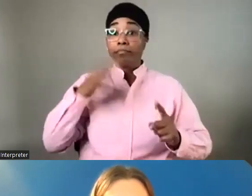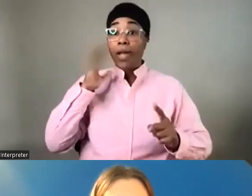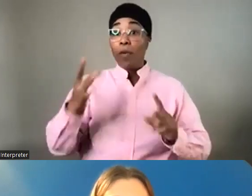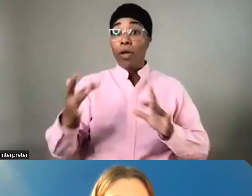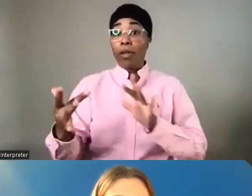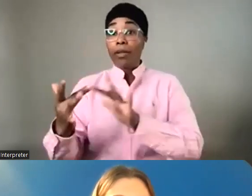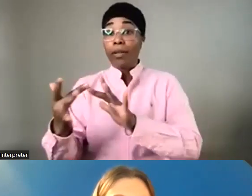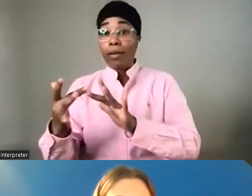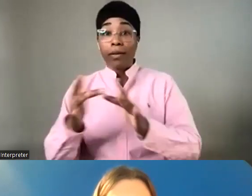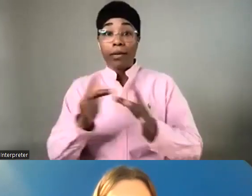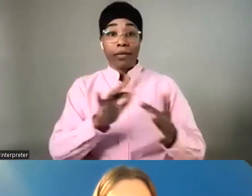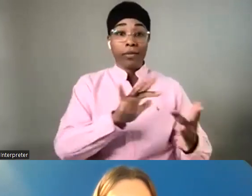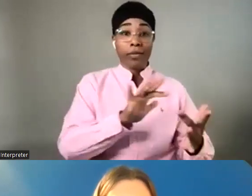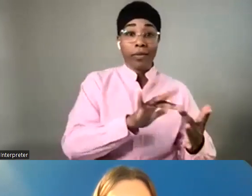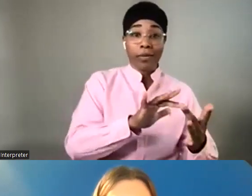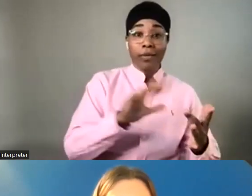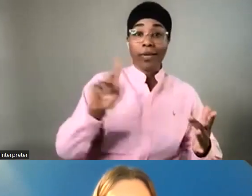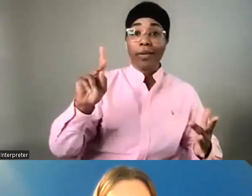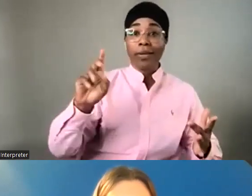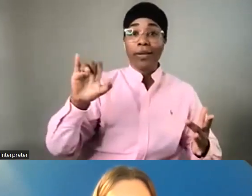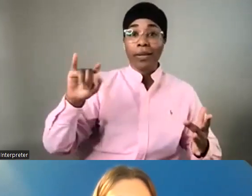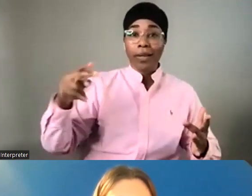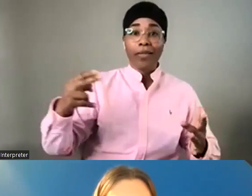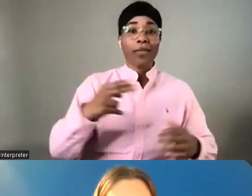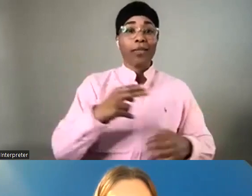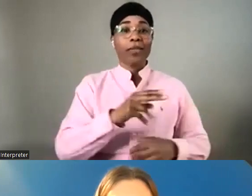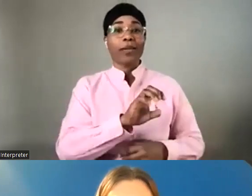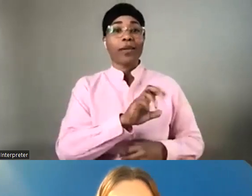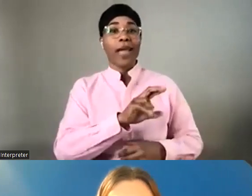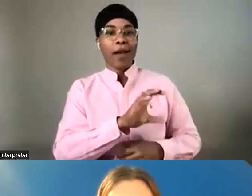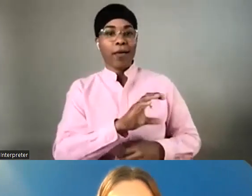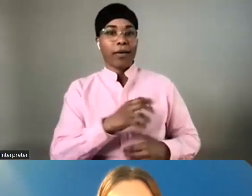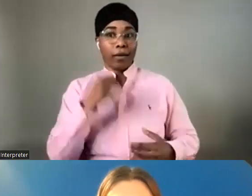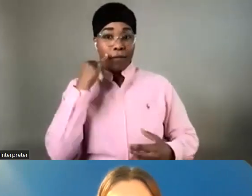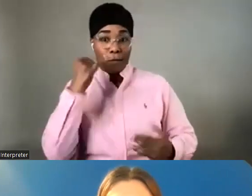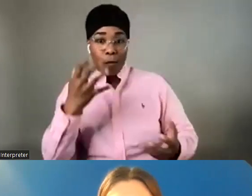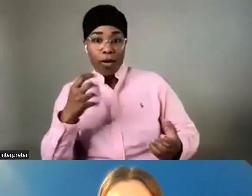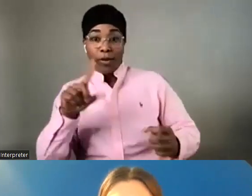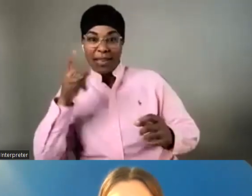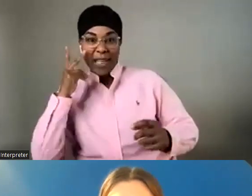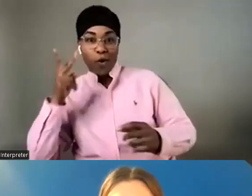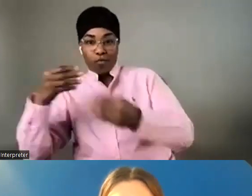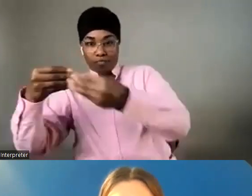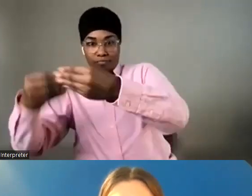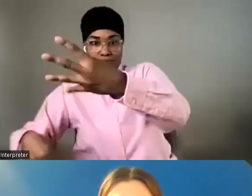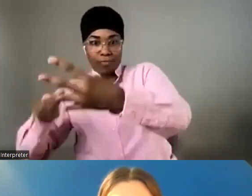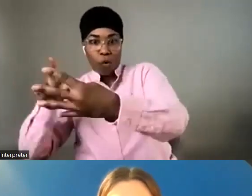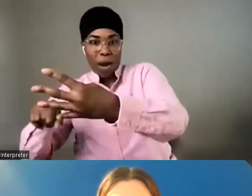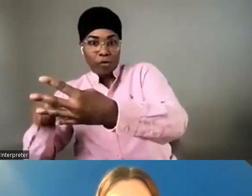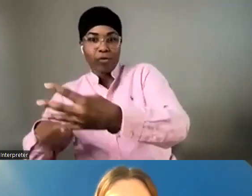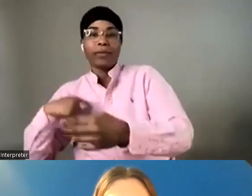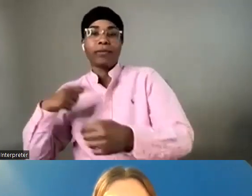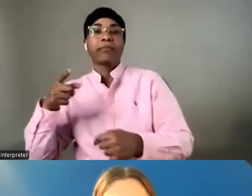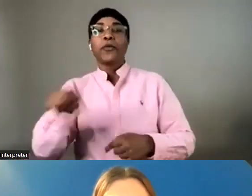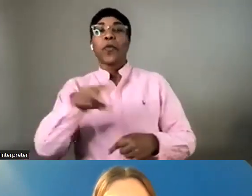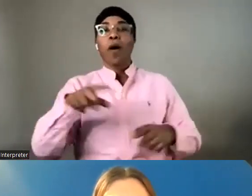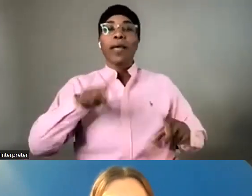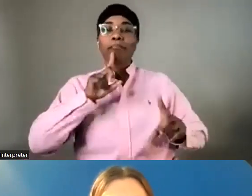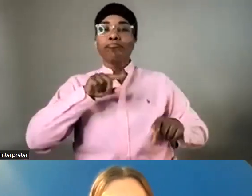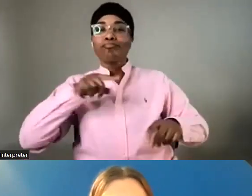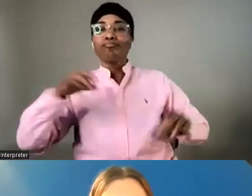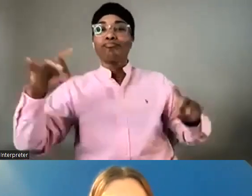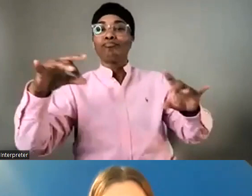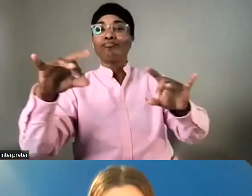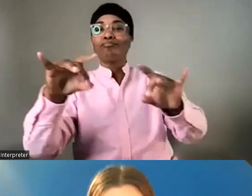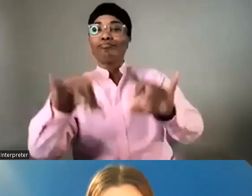Eric and Keith, and ask if you care to chime in on any of the questions that are still left, and we can circulate those responses to